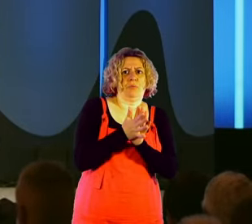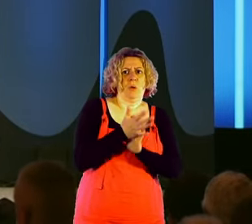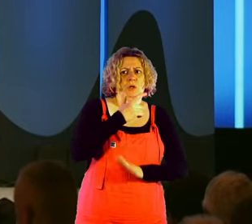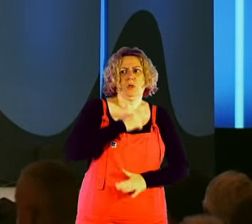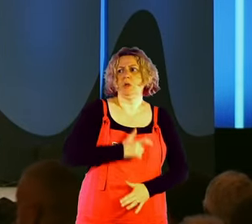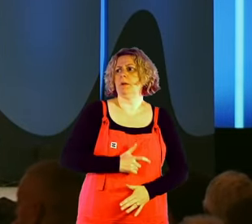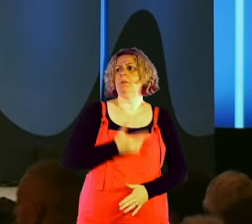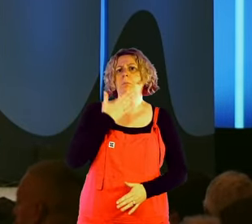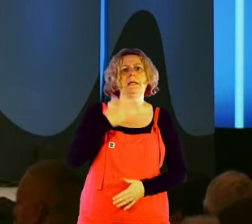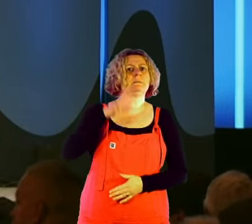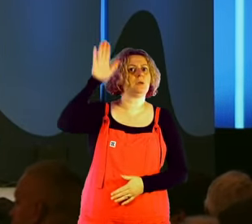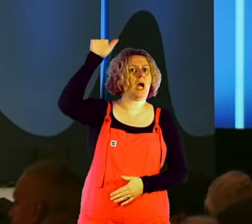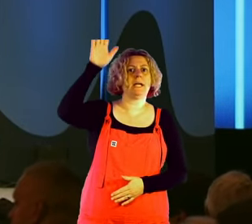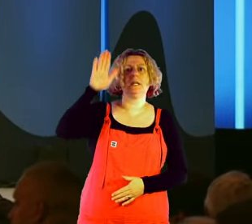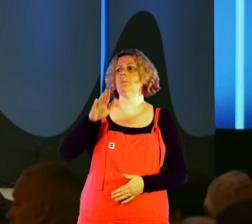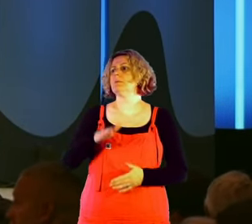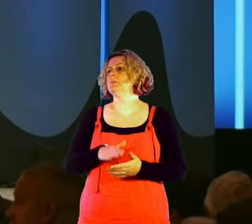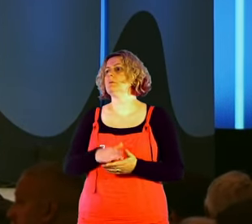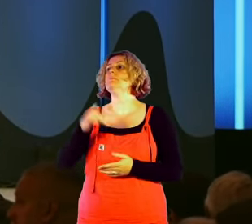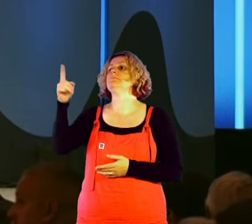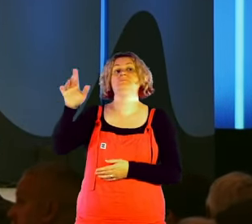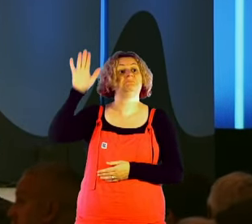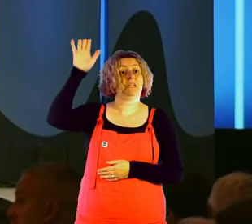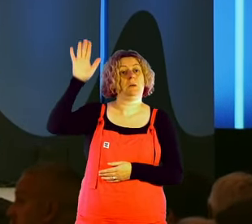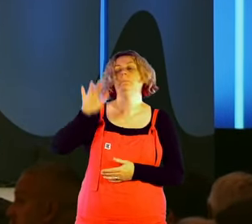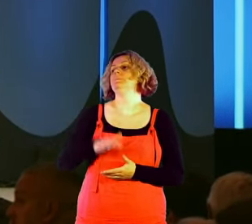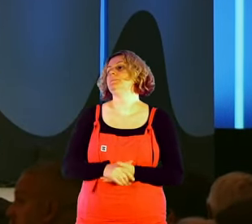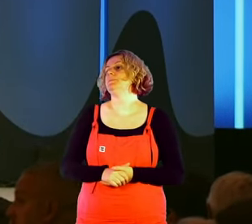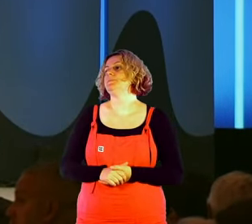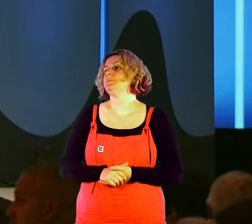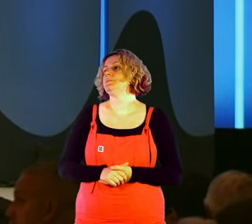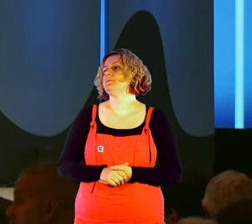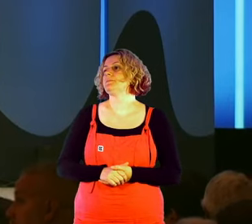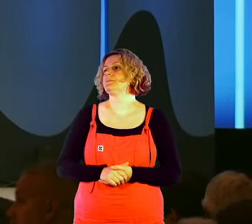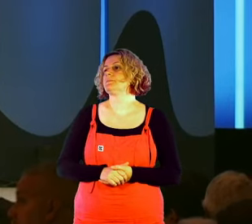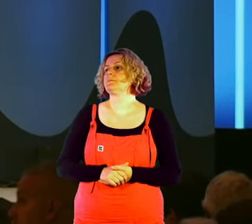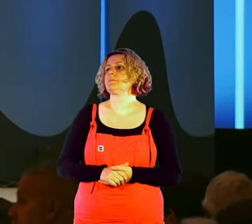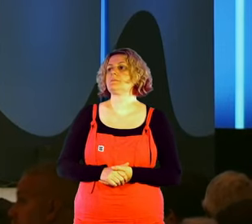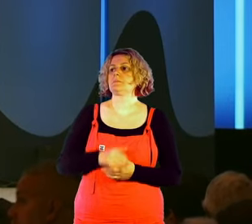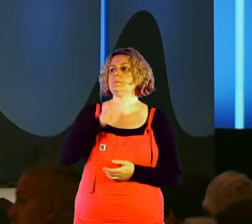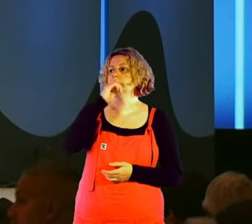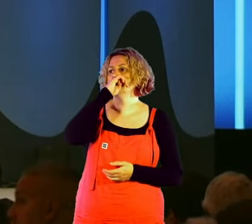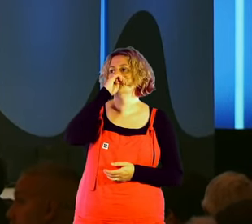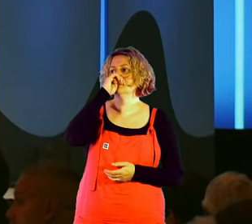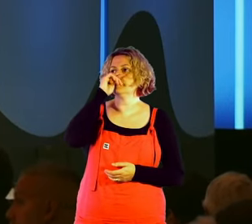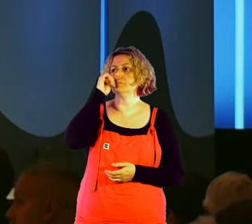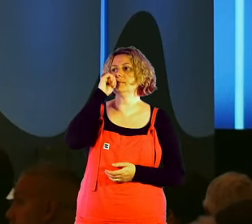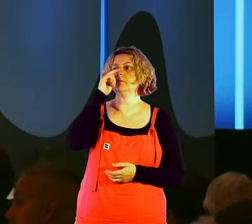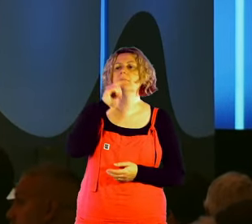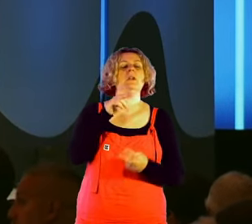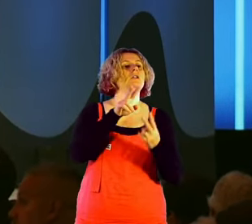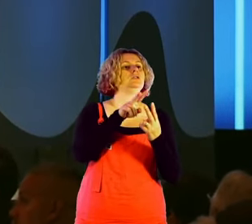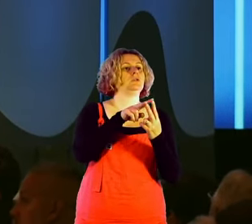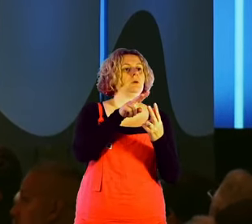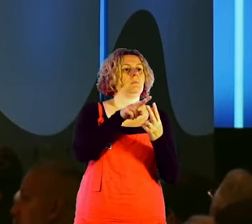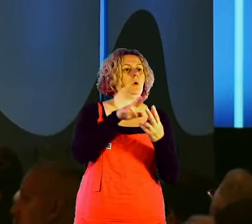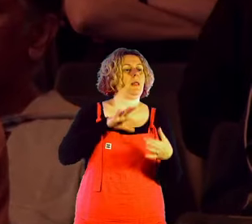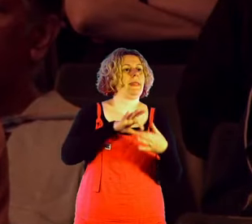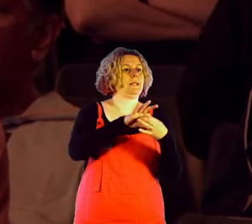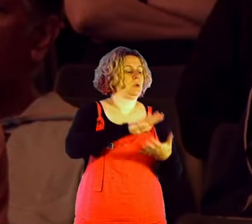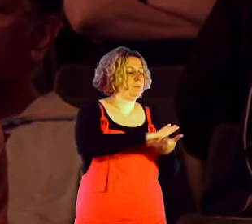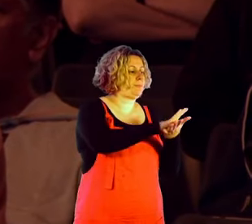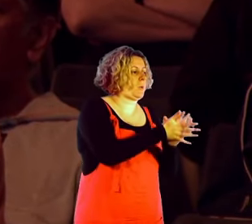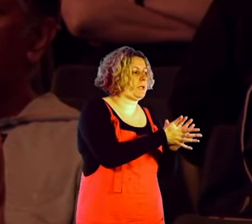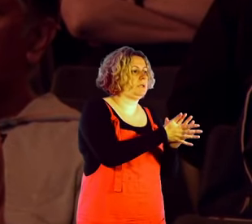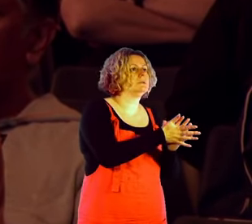again. Let's go there. Yeah. So we've got two more ways of brokenness bringing glory to God. One is